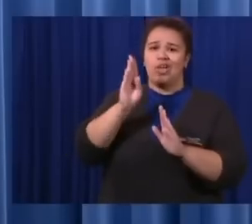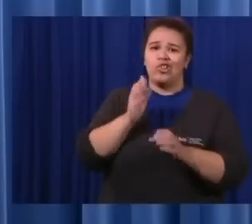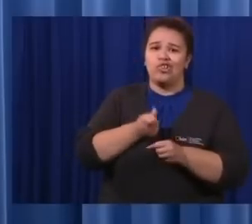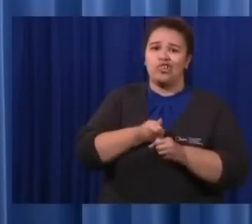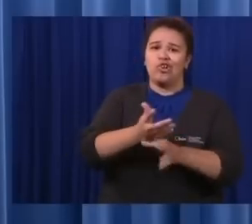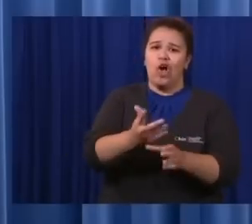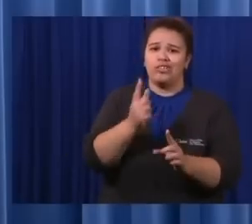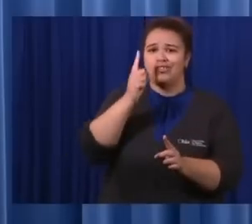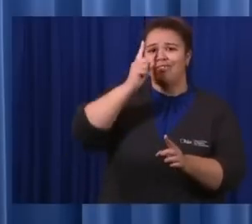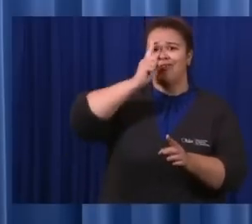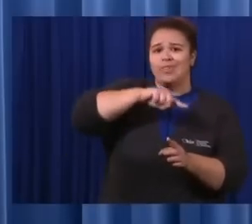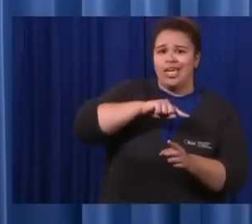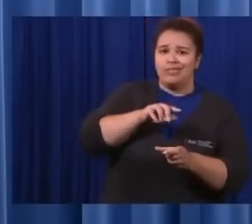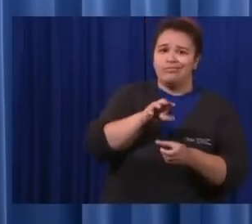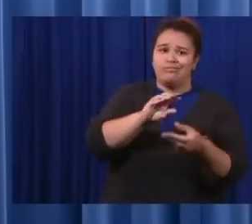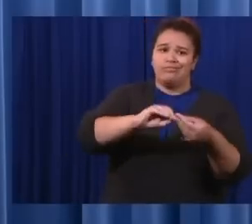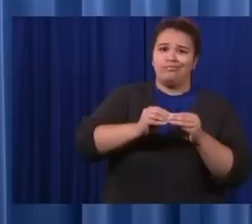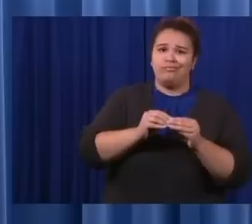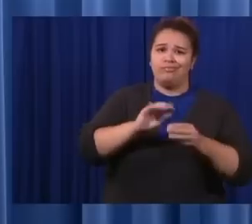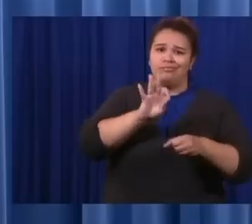weigh in on this.